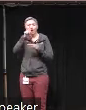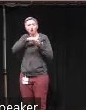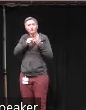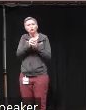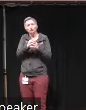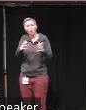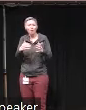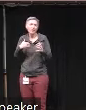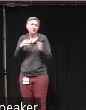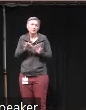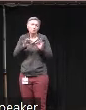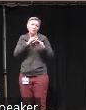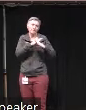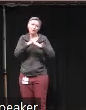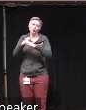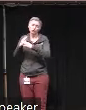as well.